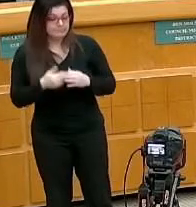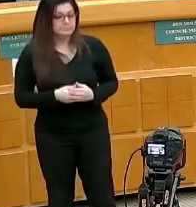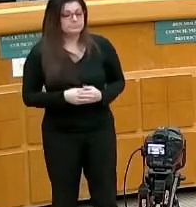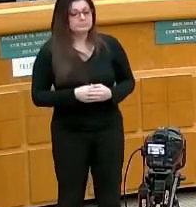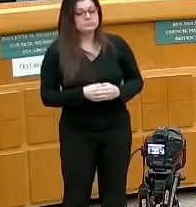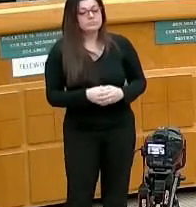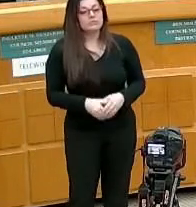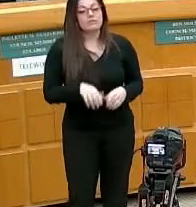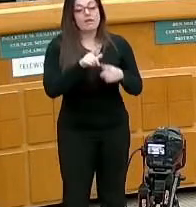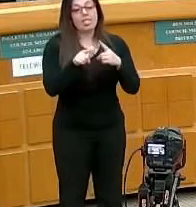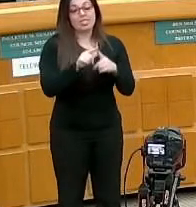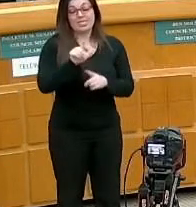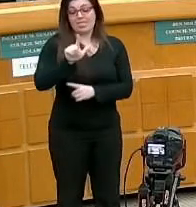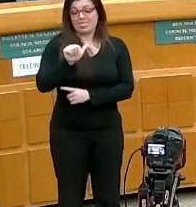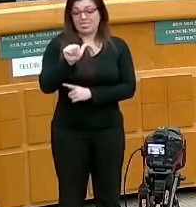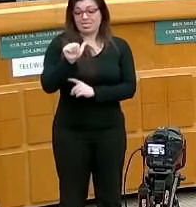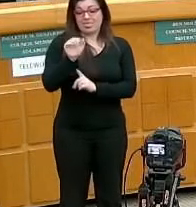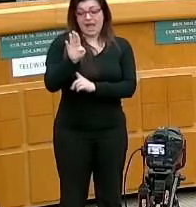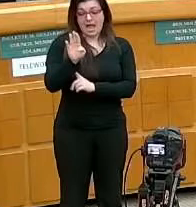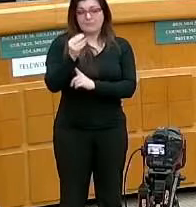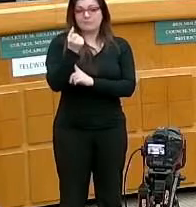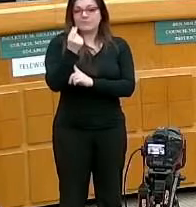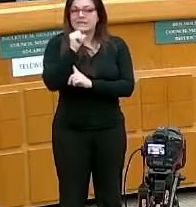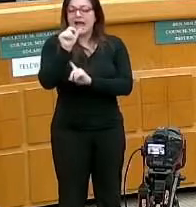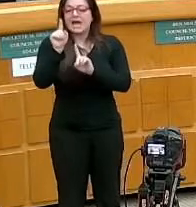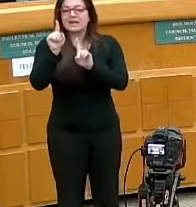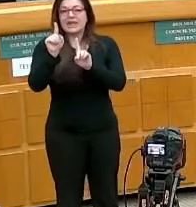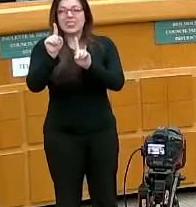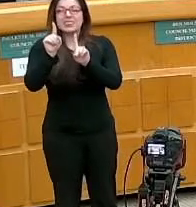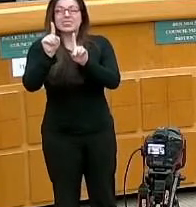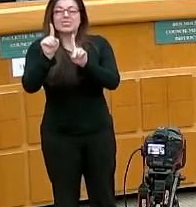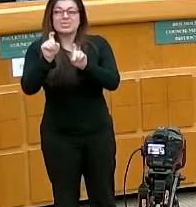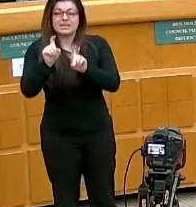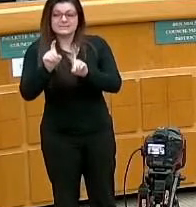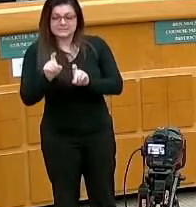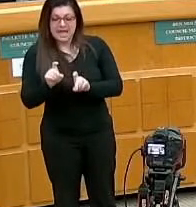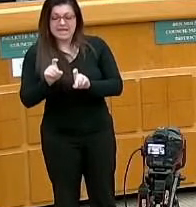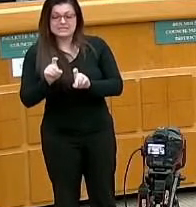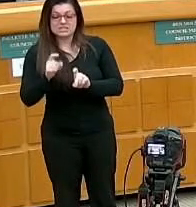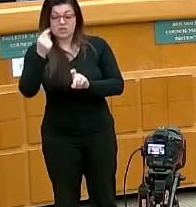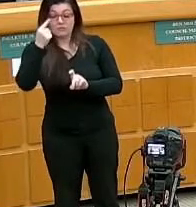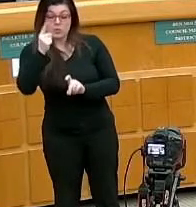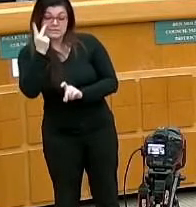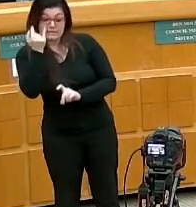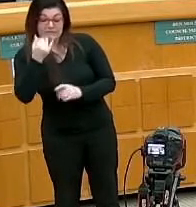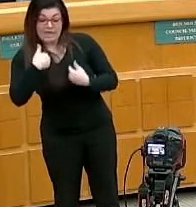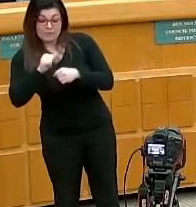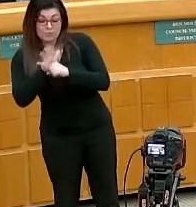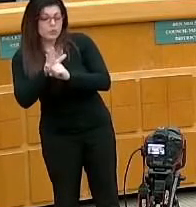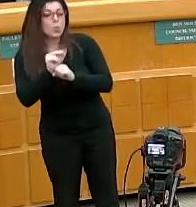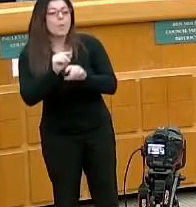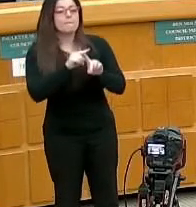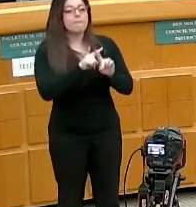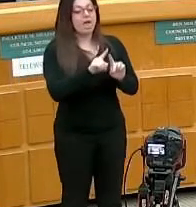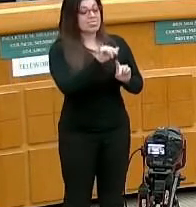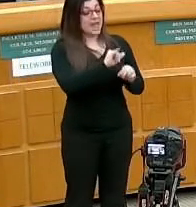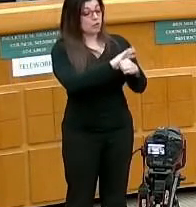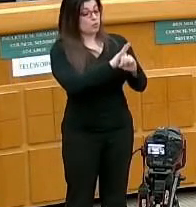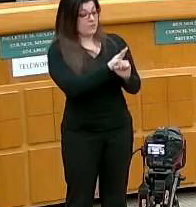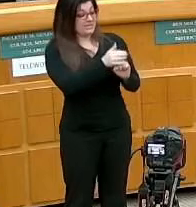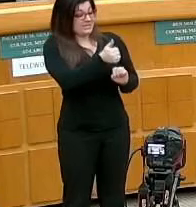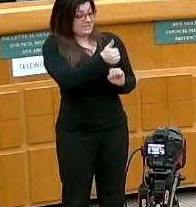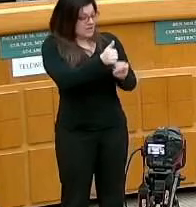taken, the sample they take or the specimen, but rather this is the testing of the specimen in a specialized laboratory